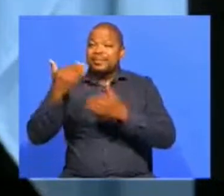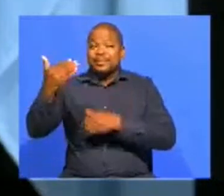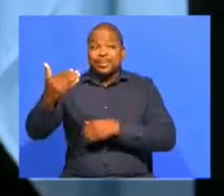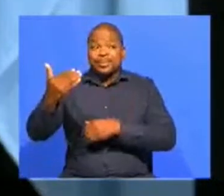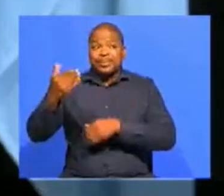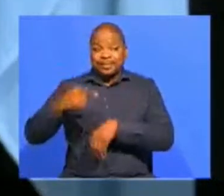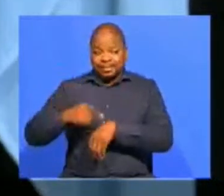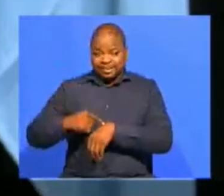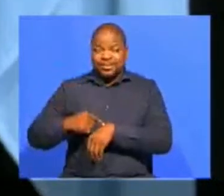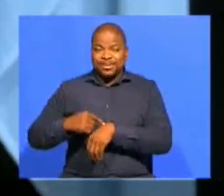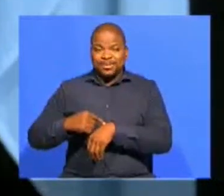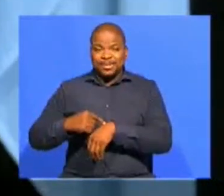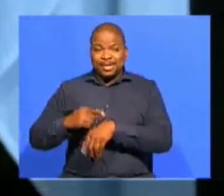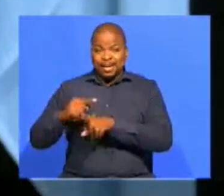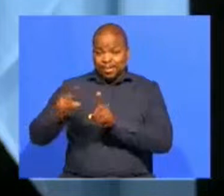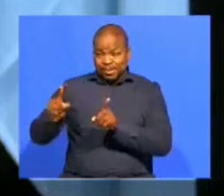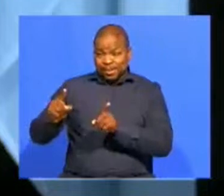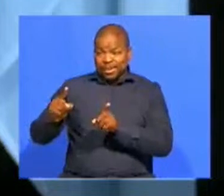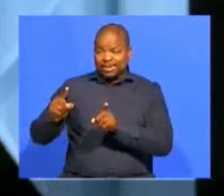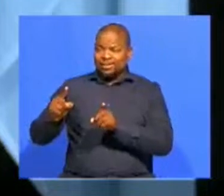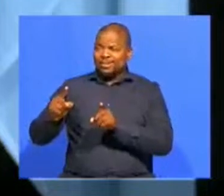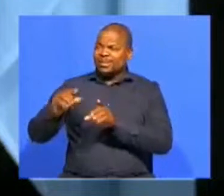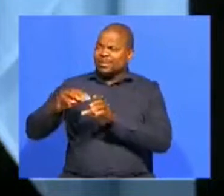take some time. But it really